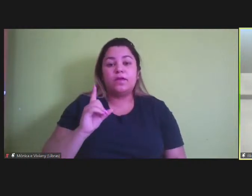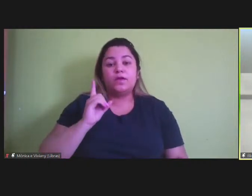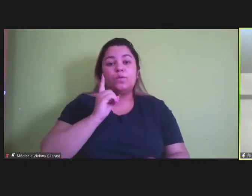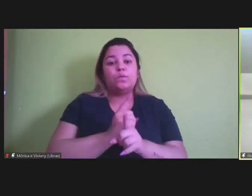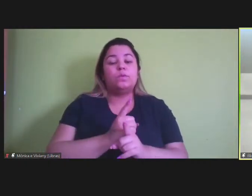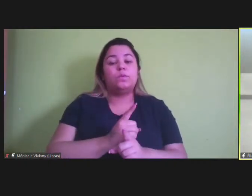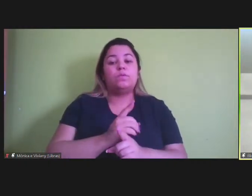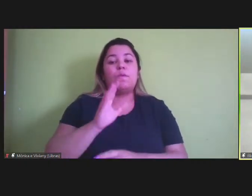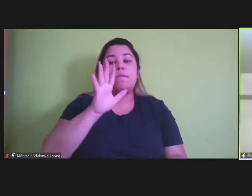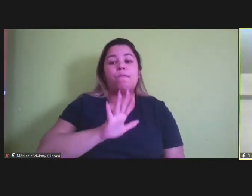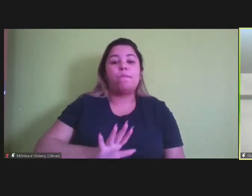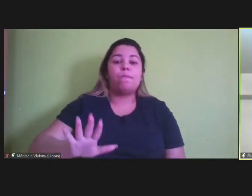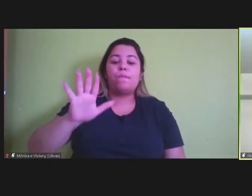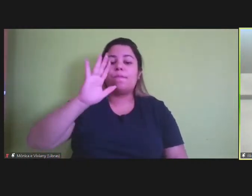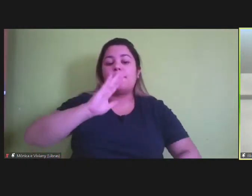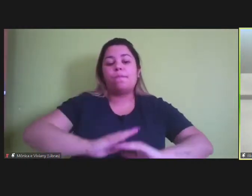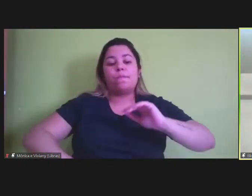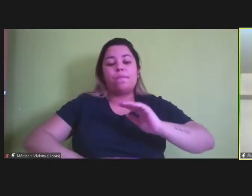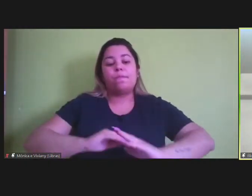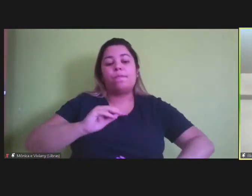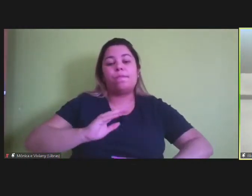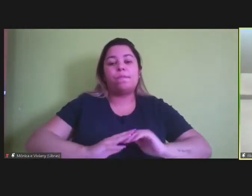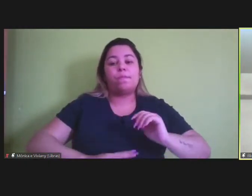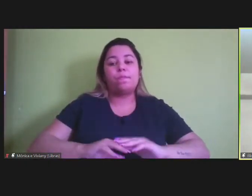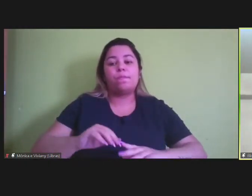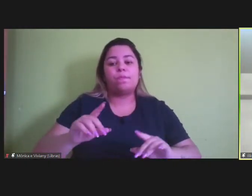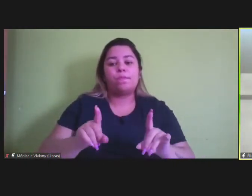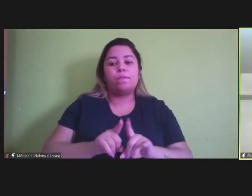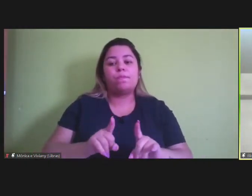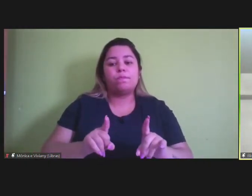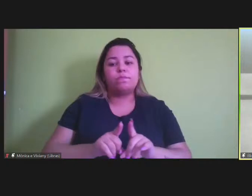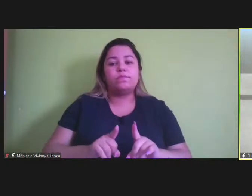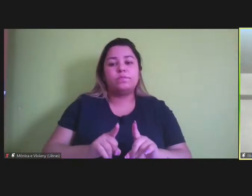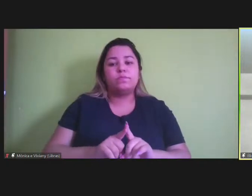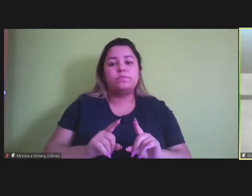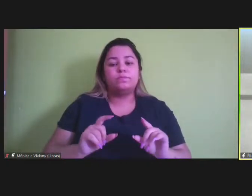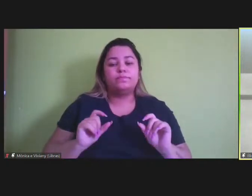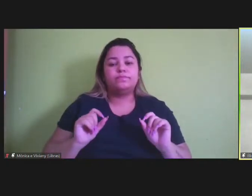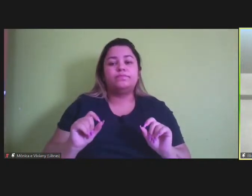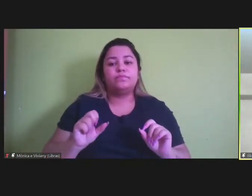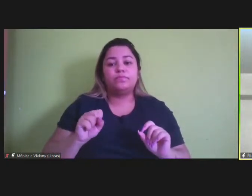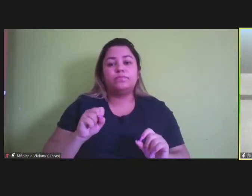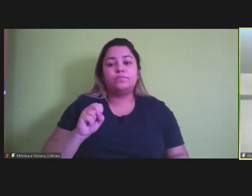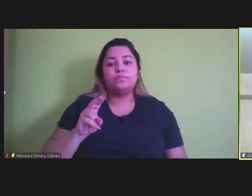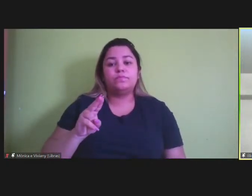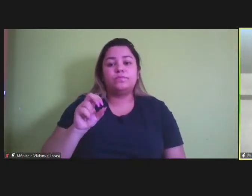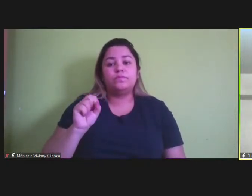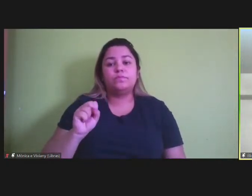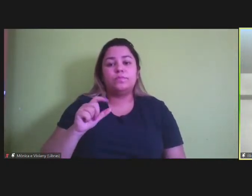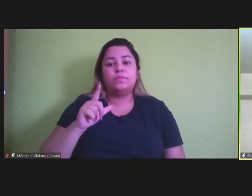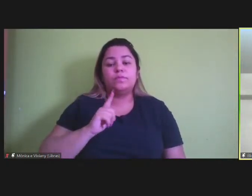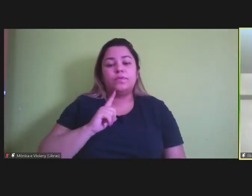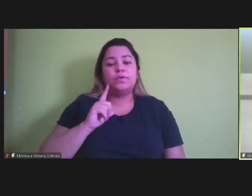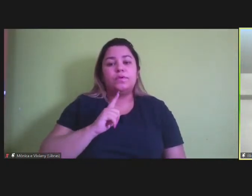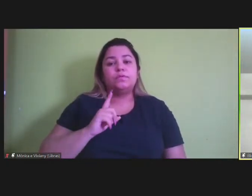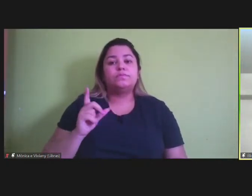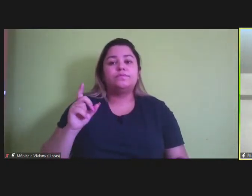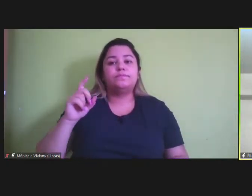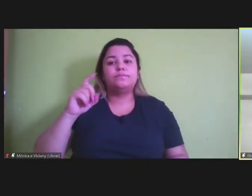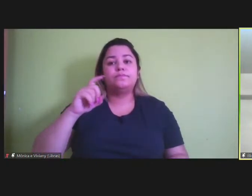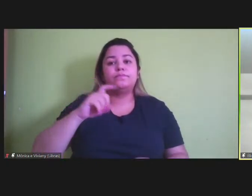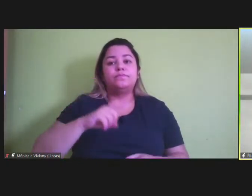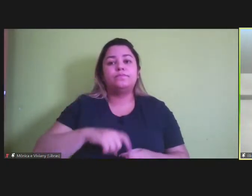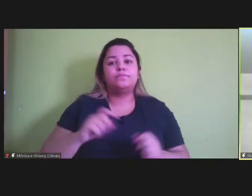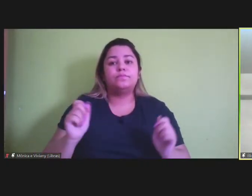meetings every 2 years of professional studies with coordinators, course coordinators. We have